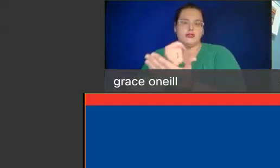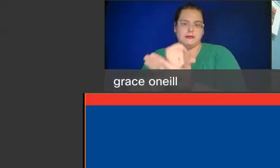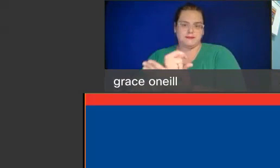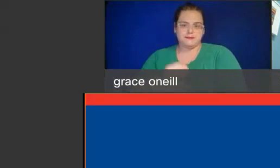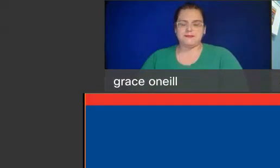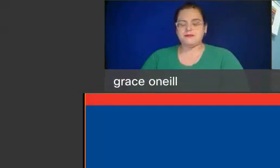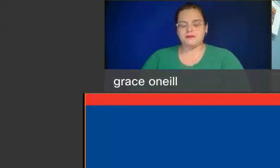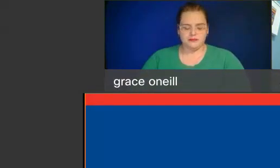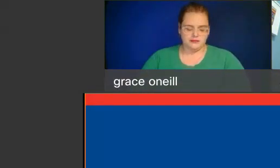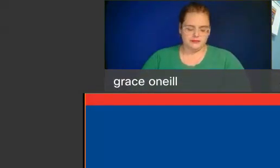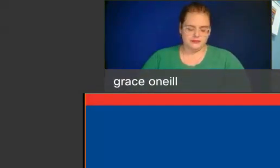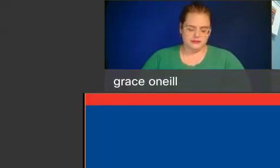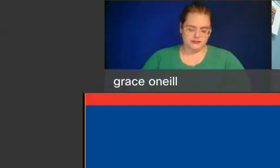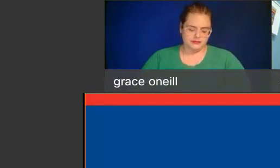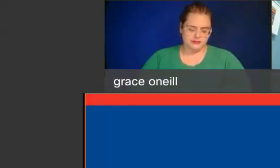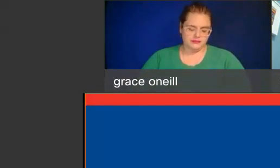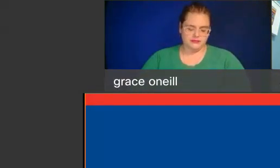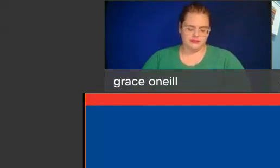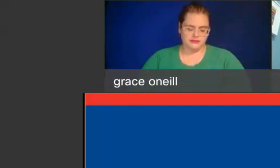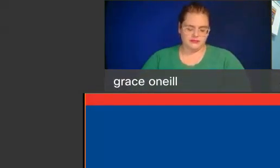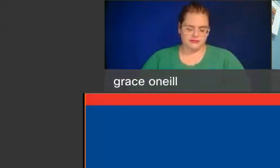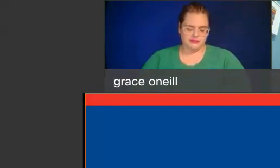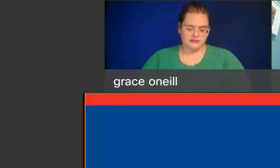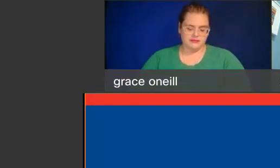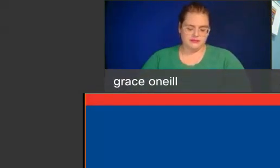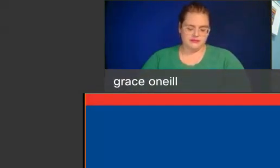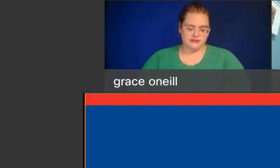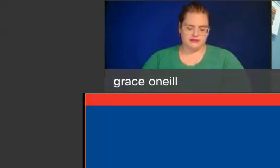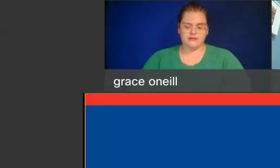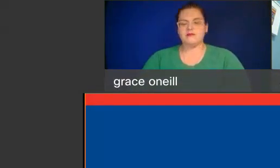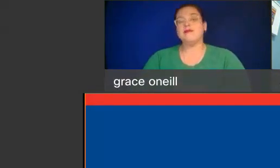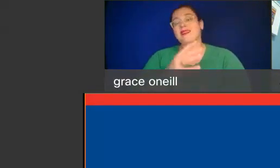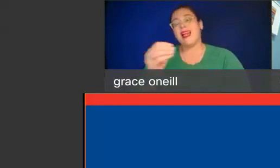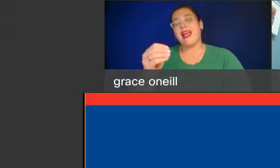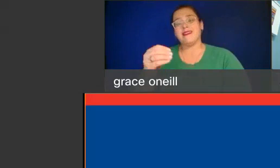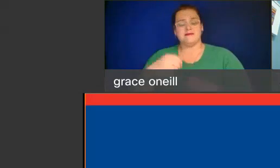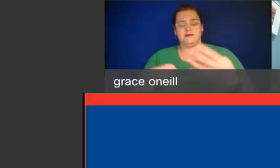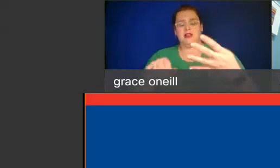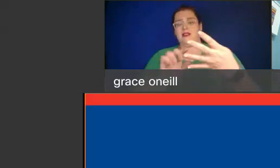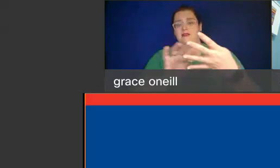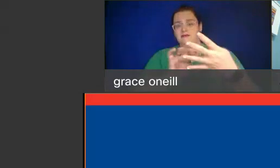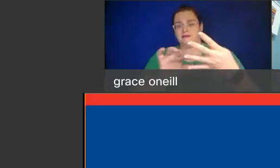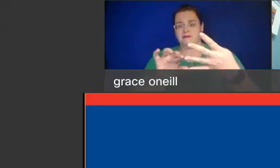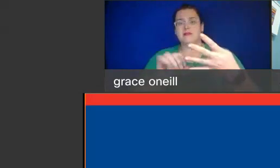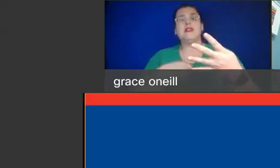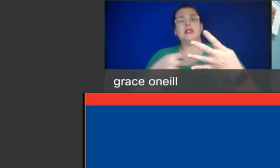And we had 110 people test positive in the last 2 weeks of December.